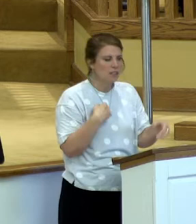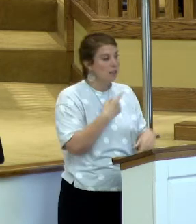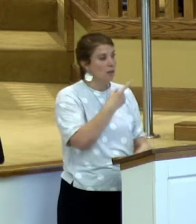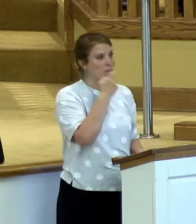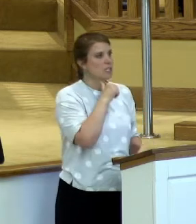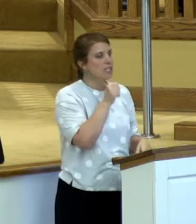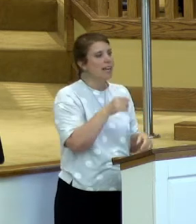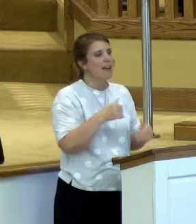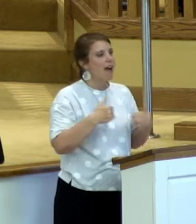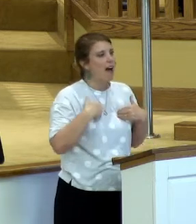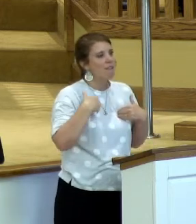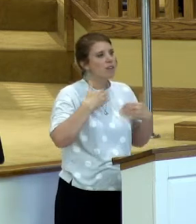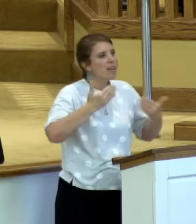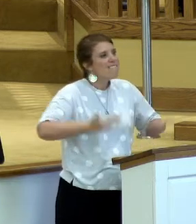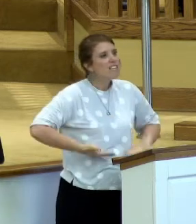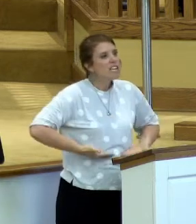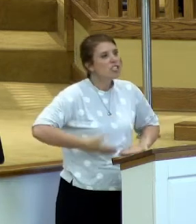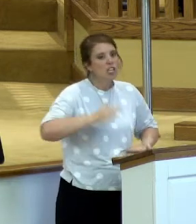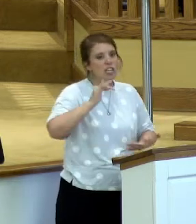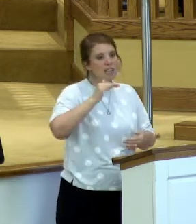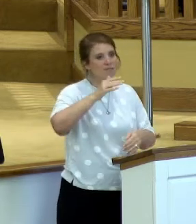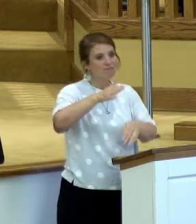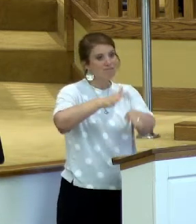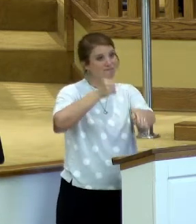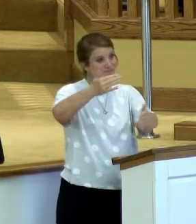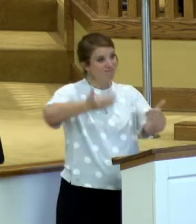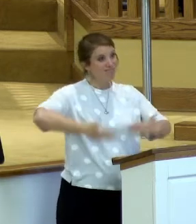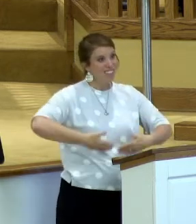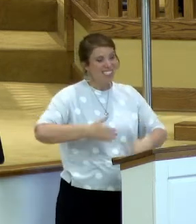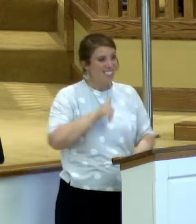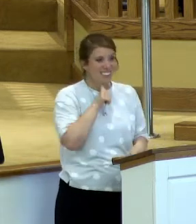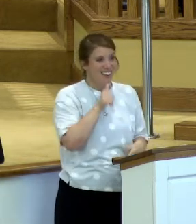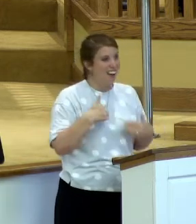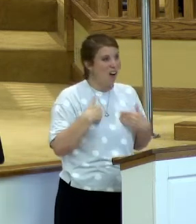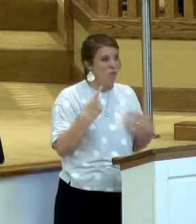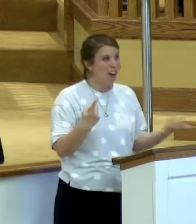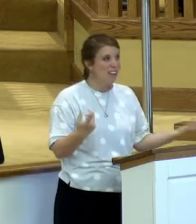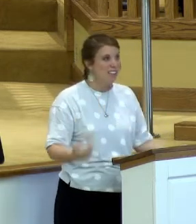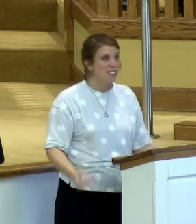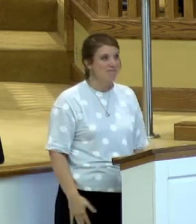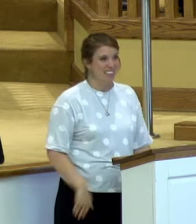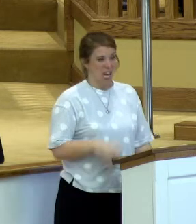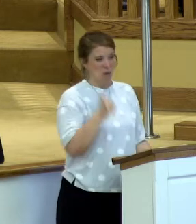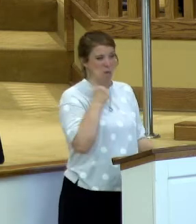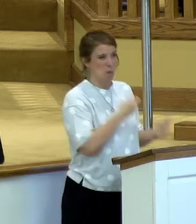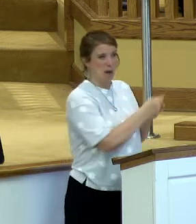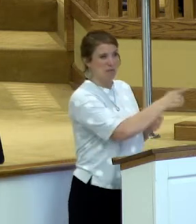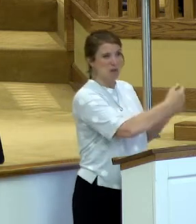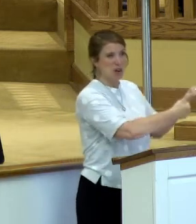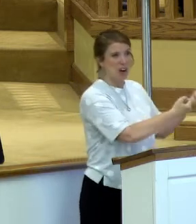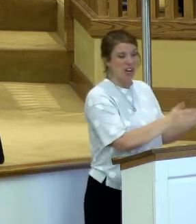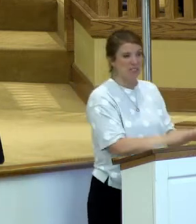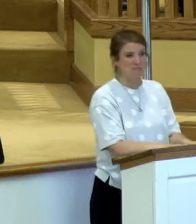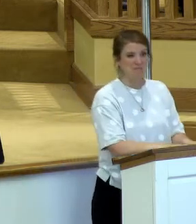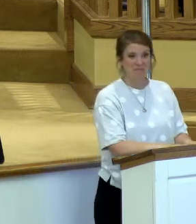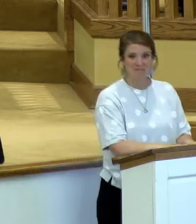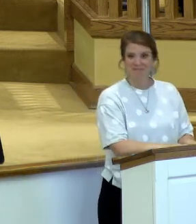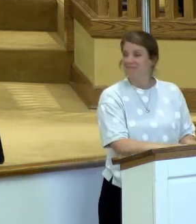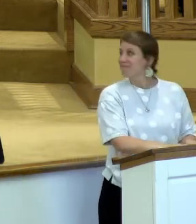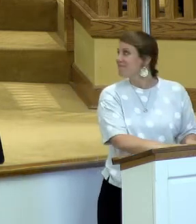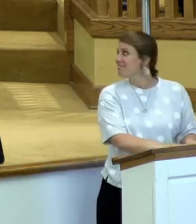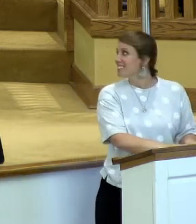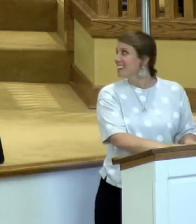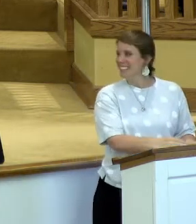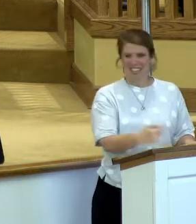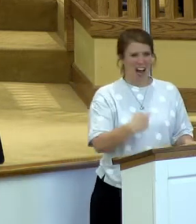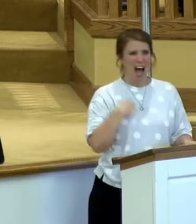And I already knew I always wouldn't give an invitation, but after I heard that story, I'm going to give an invitation the rest of my life no matter what. Because if you happen to be here tonight and you want to buy me a car,